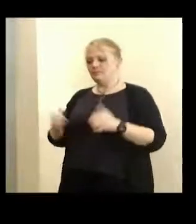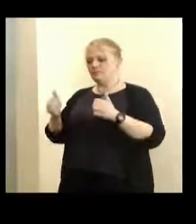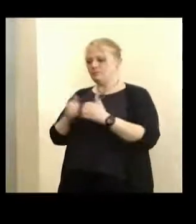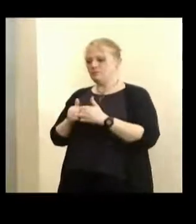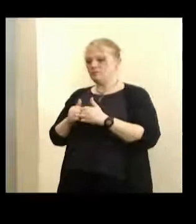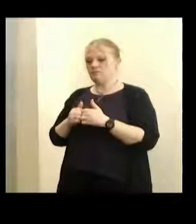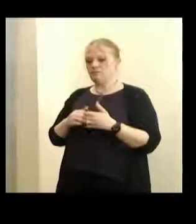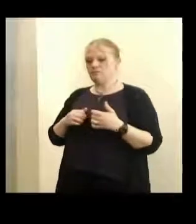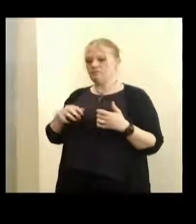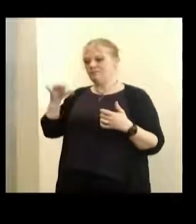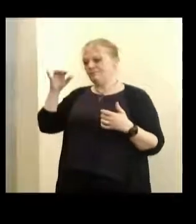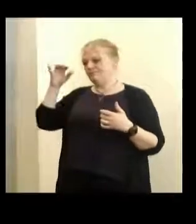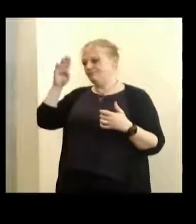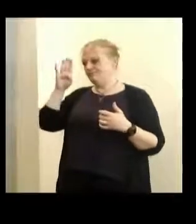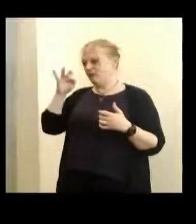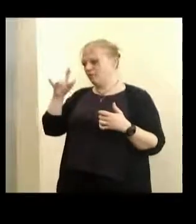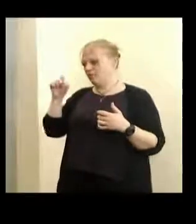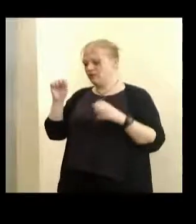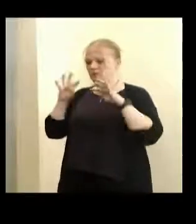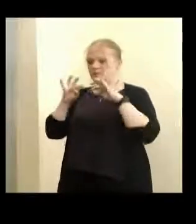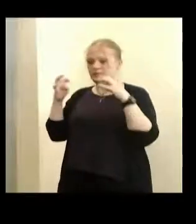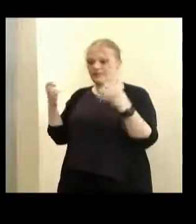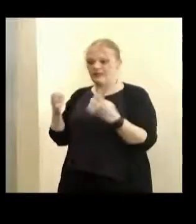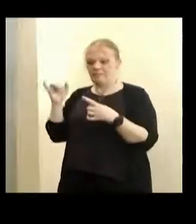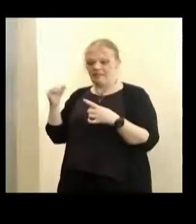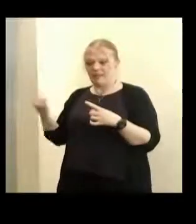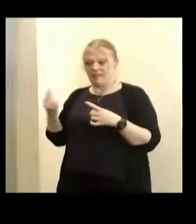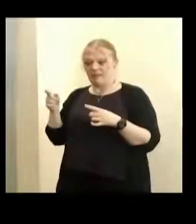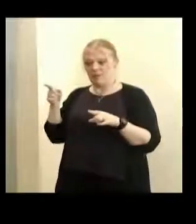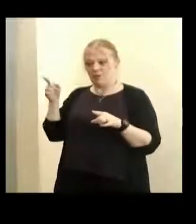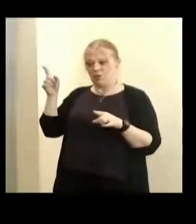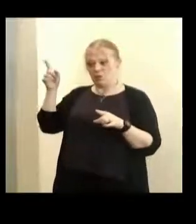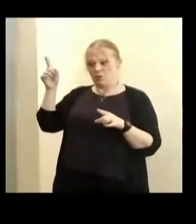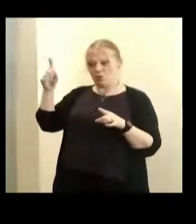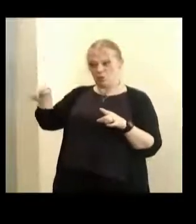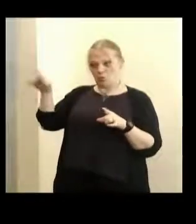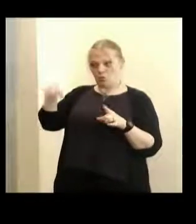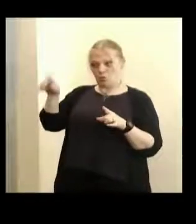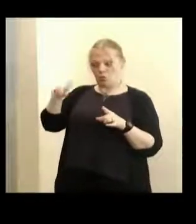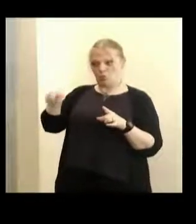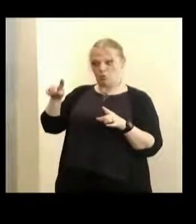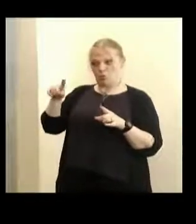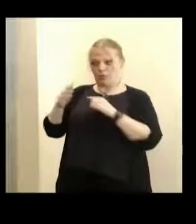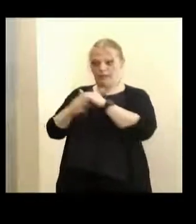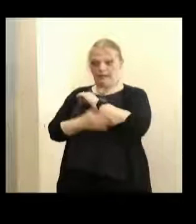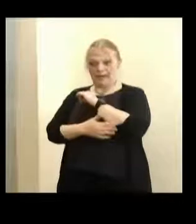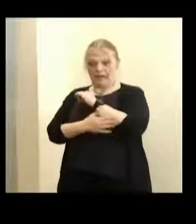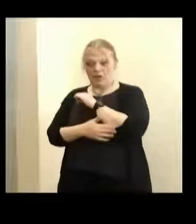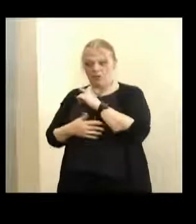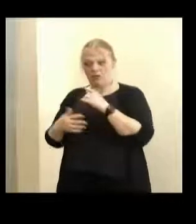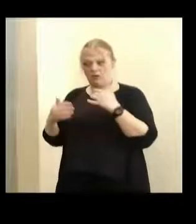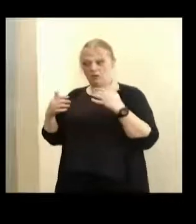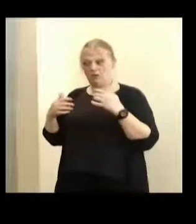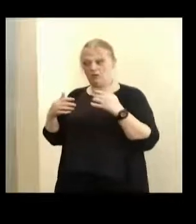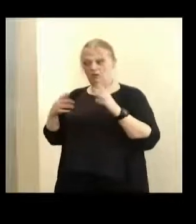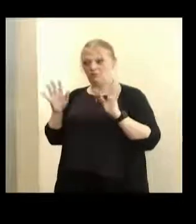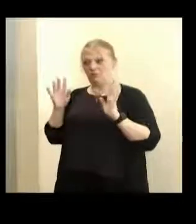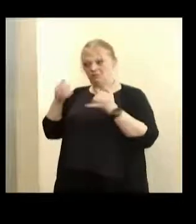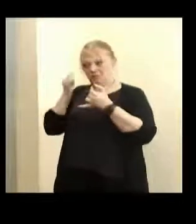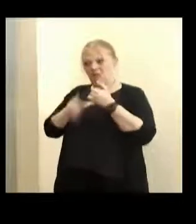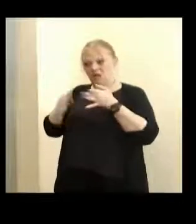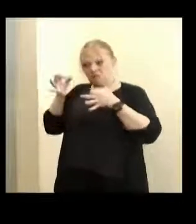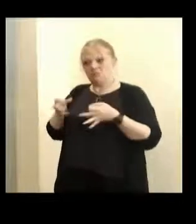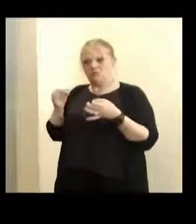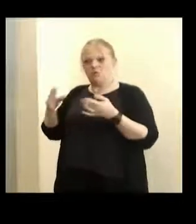Bills Stadium thing, is that something that you guys are, the county has the final say on, or what are those discussions